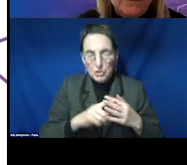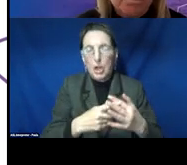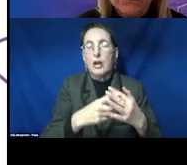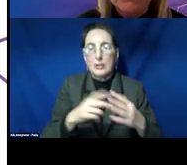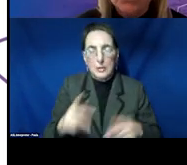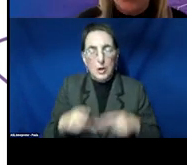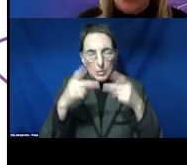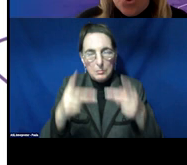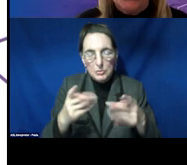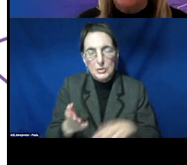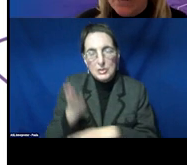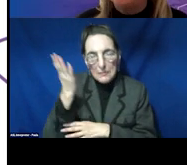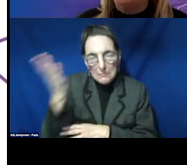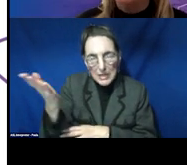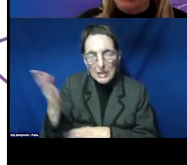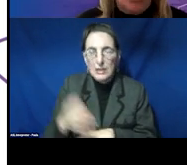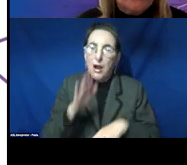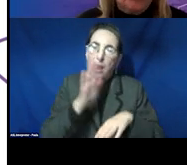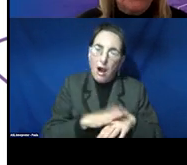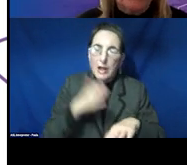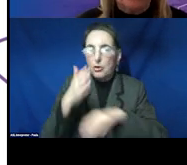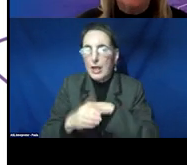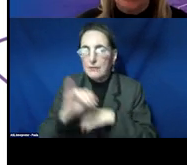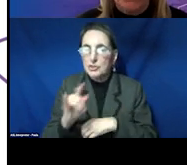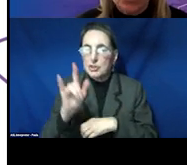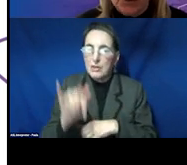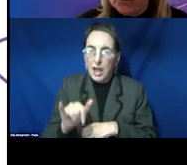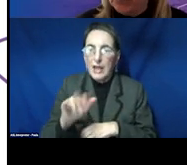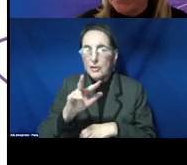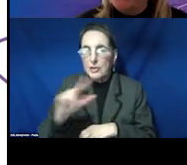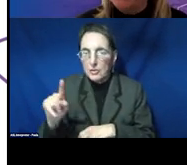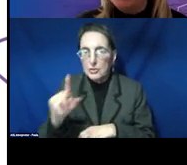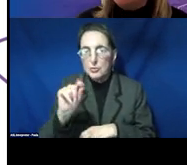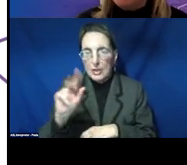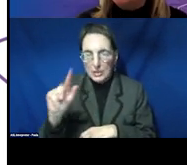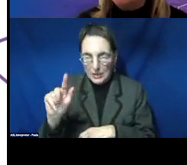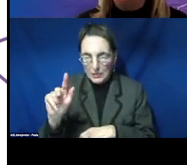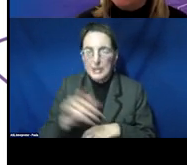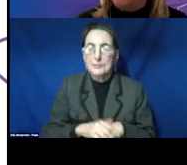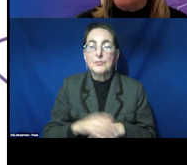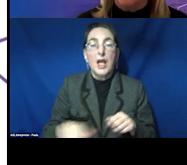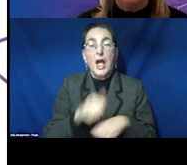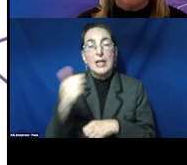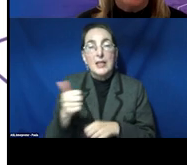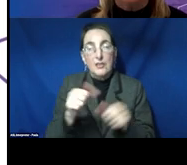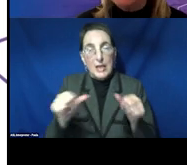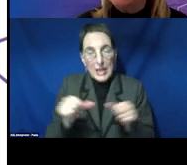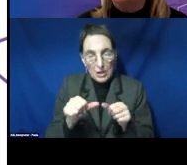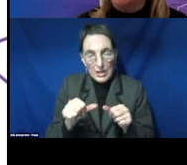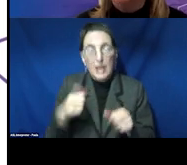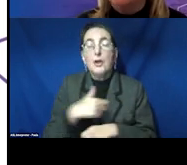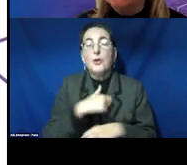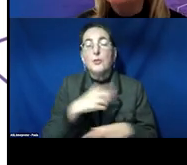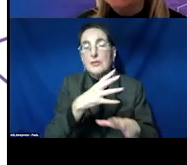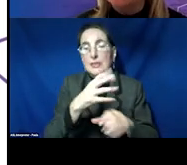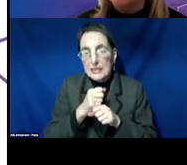proposals submitted on or after July 31st, 2023. Another area that we received